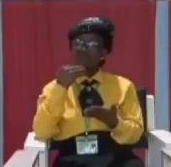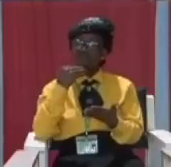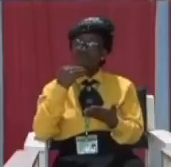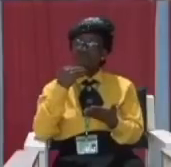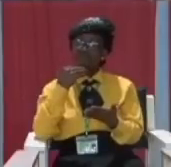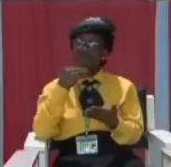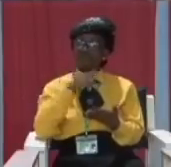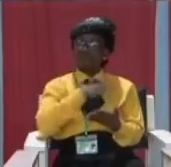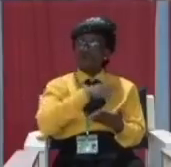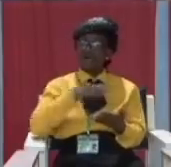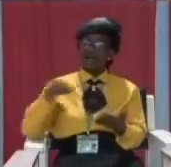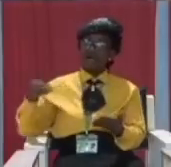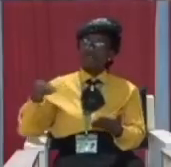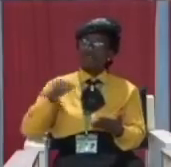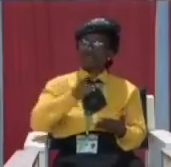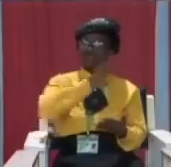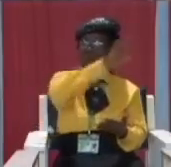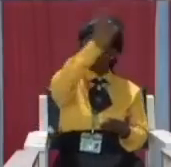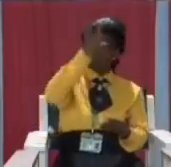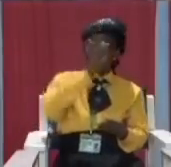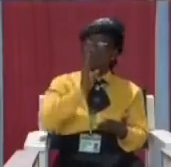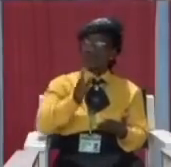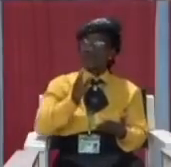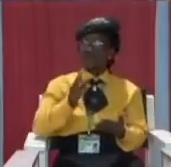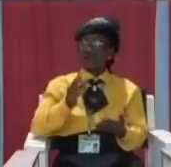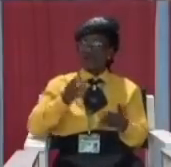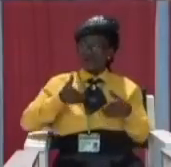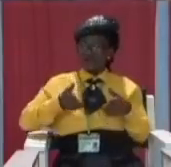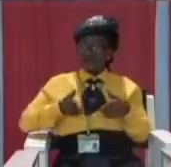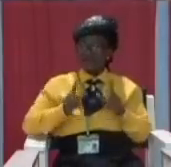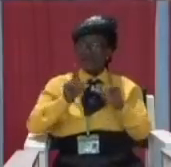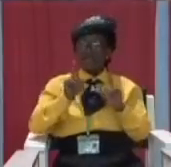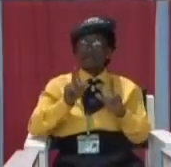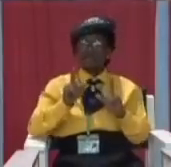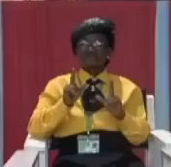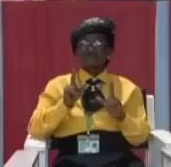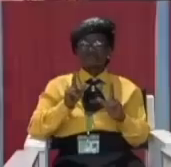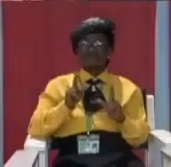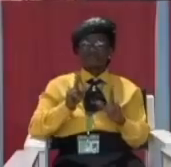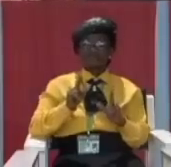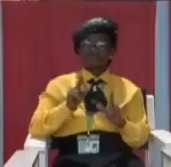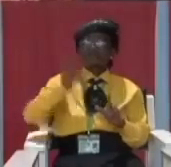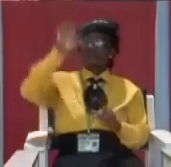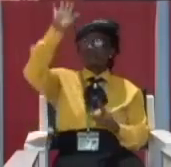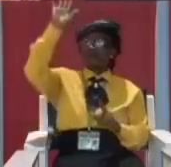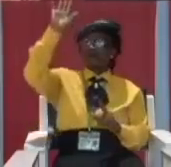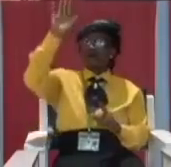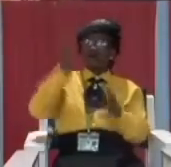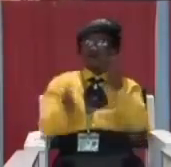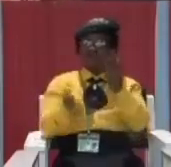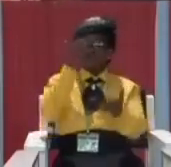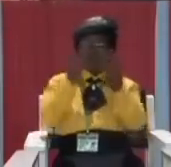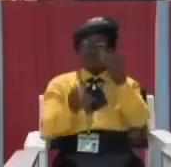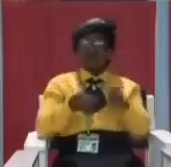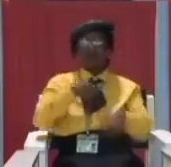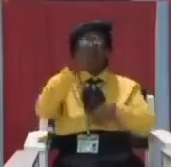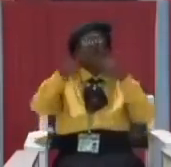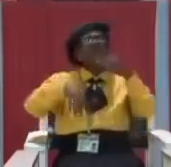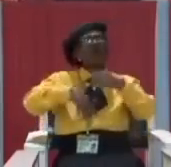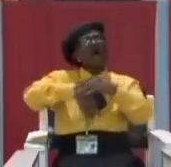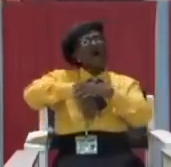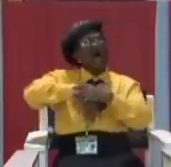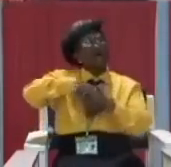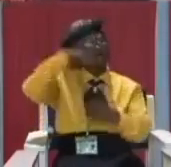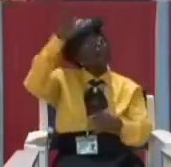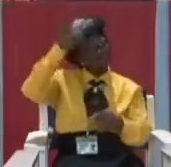And never let your fire go out in my life.